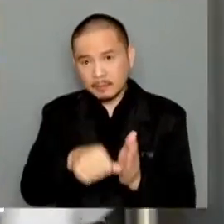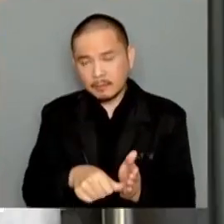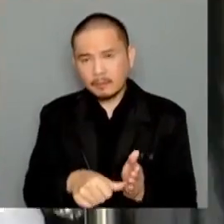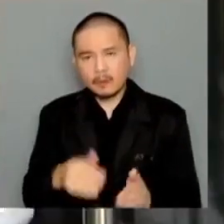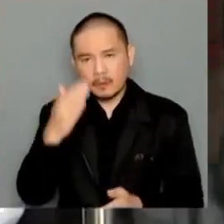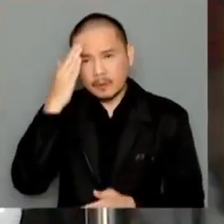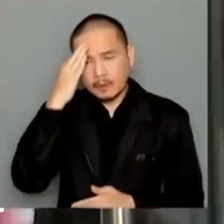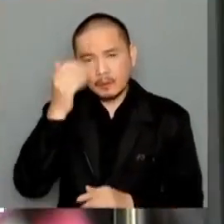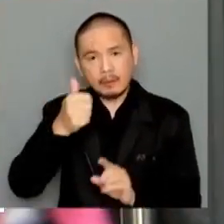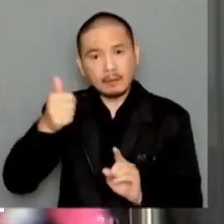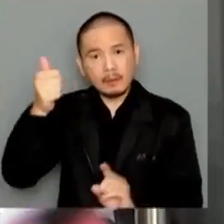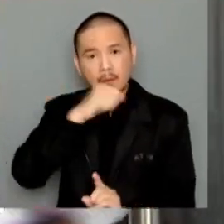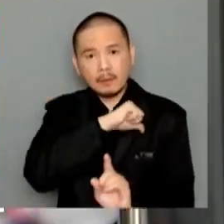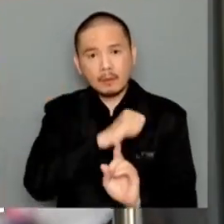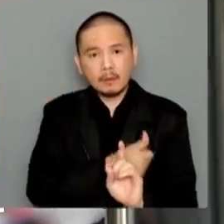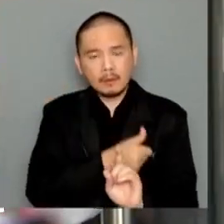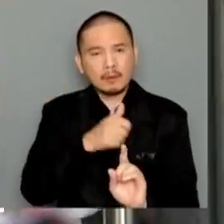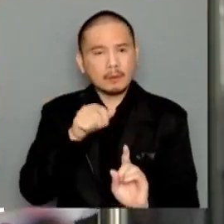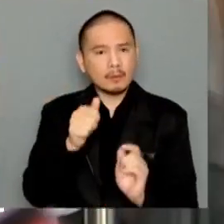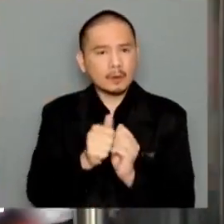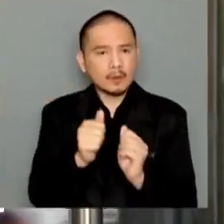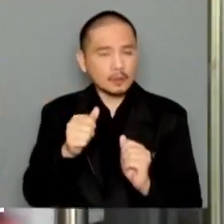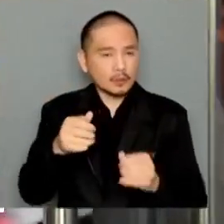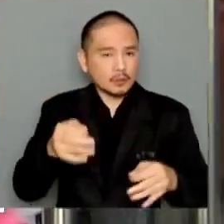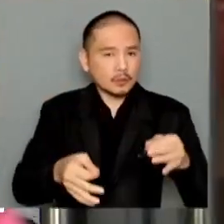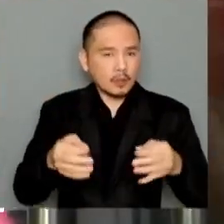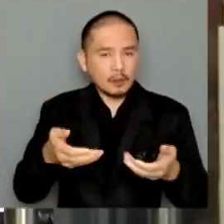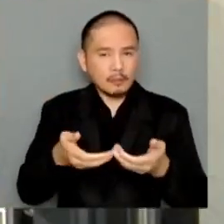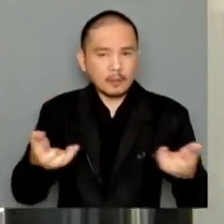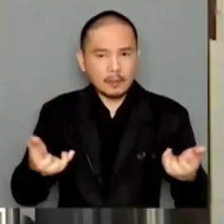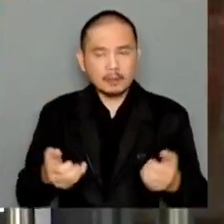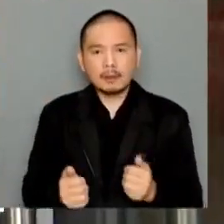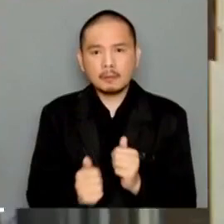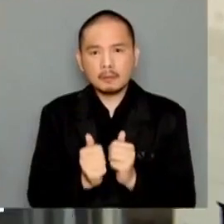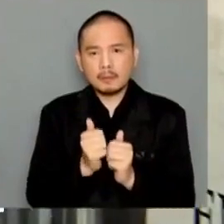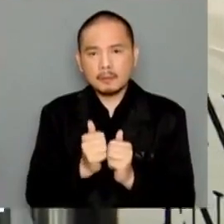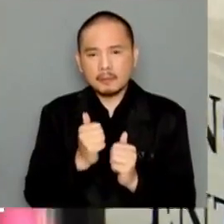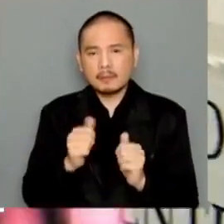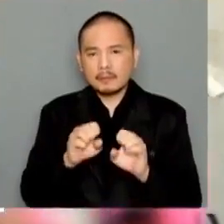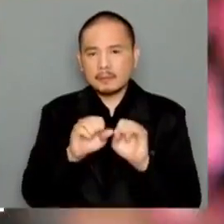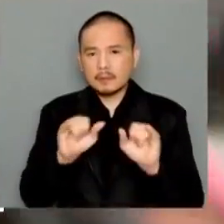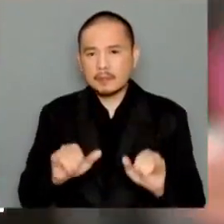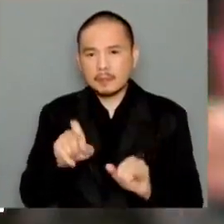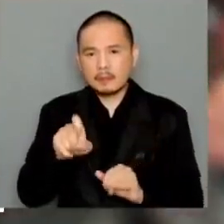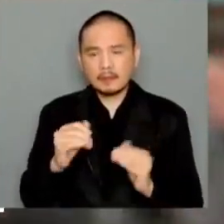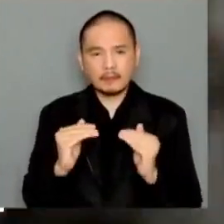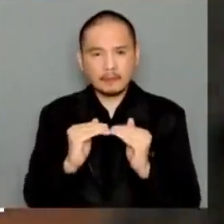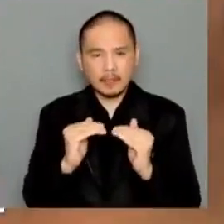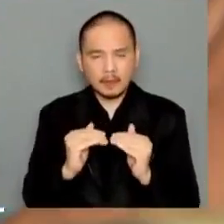expressed confidence that the ongoing legal process is fair and that they should continue to